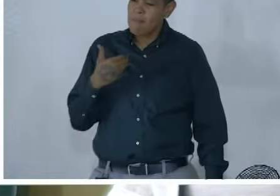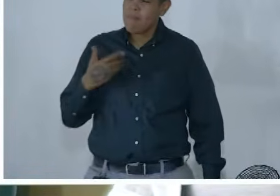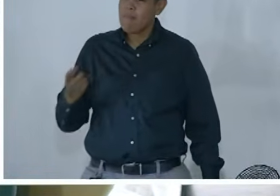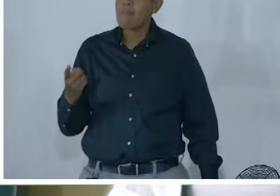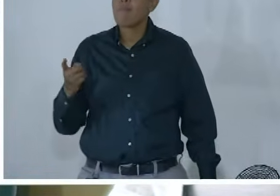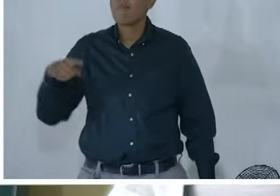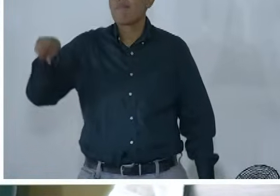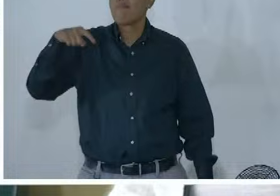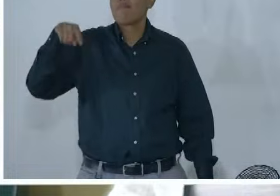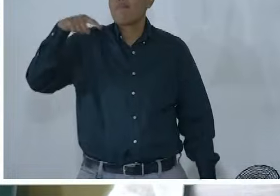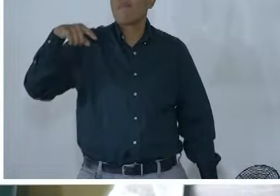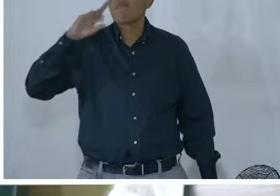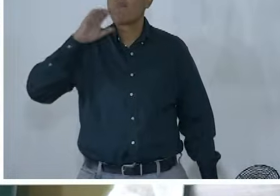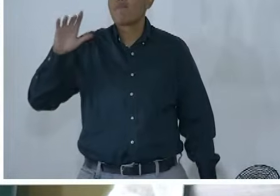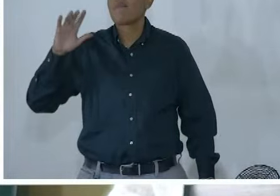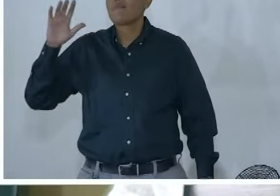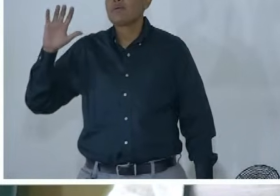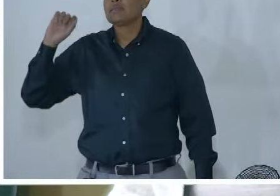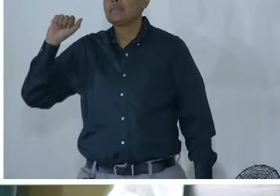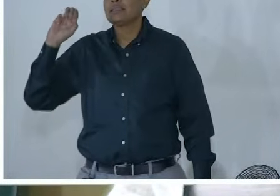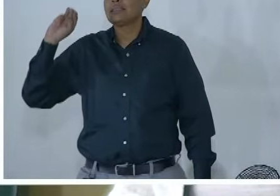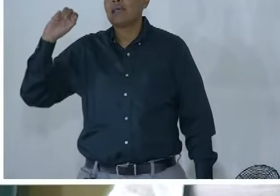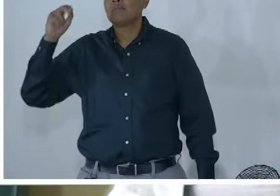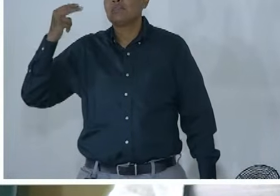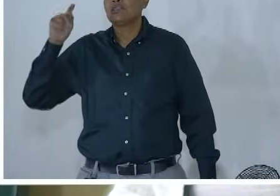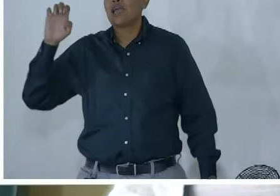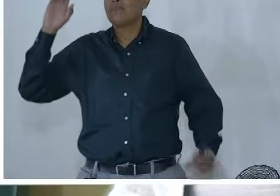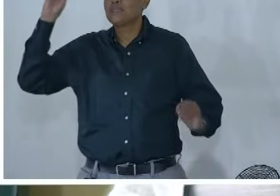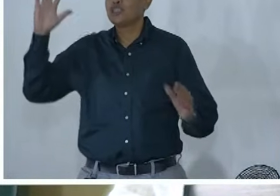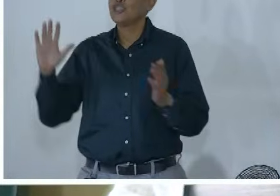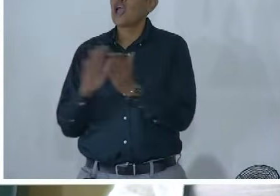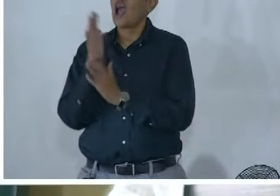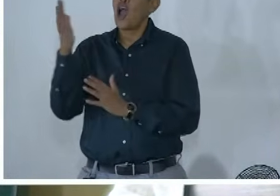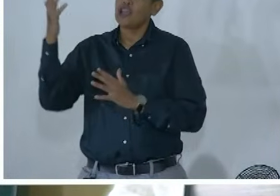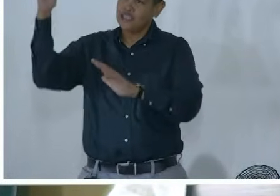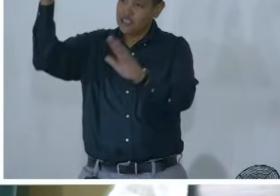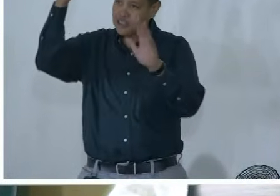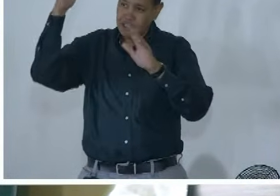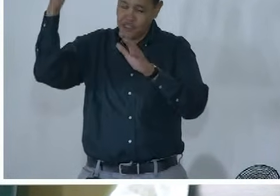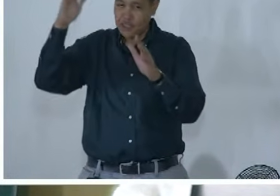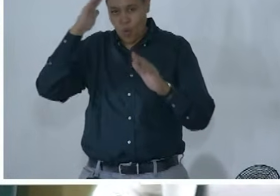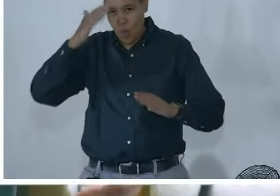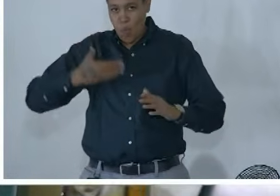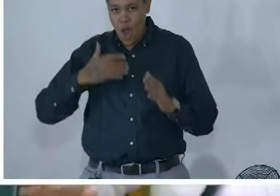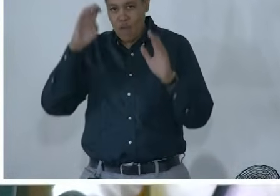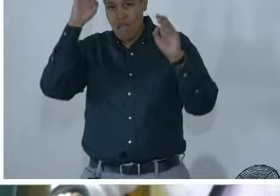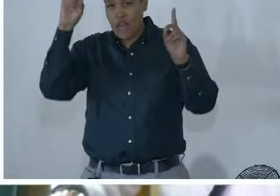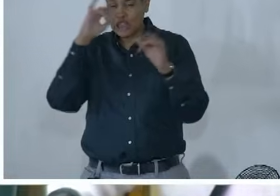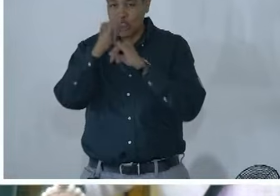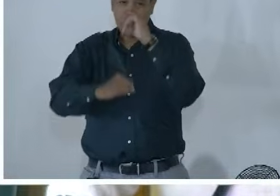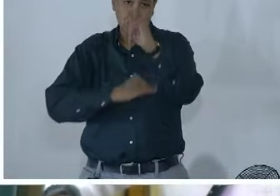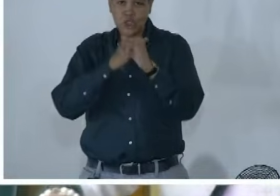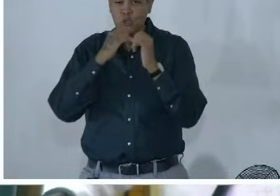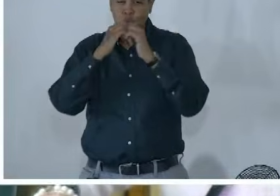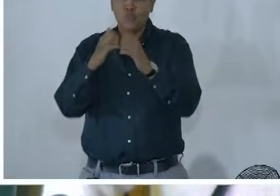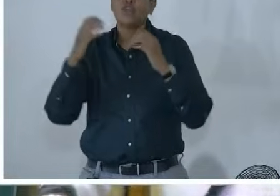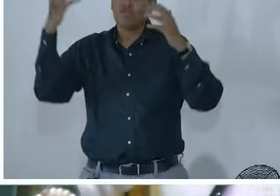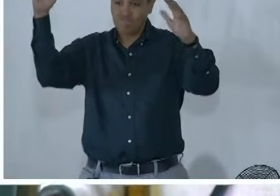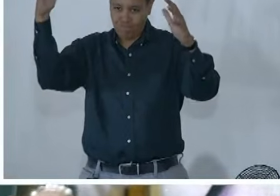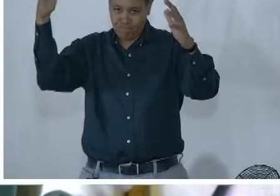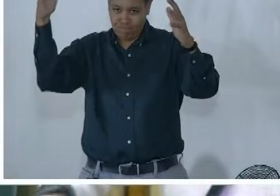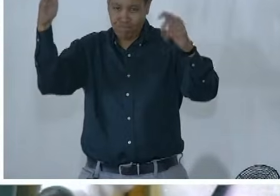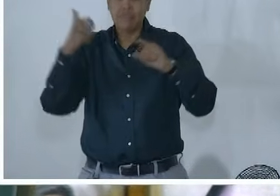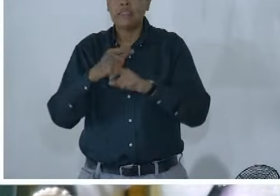members of the Sam Sharp Teachers College, a wonderful educational institution.